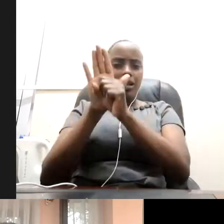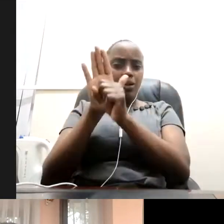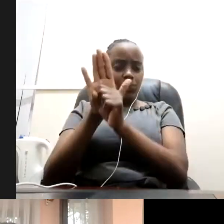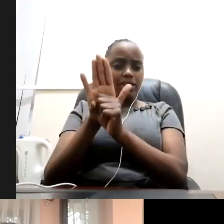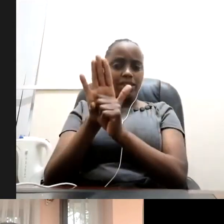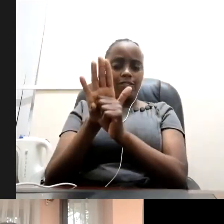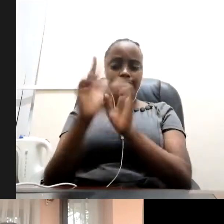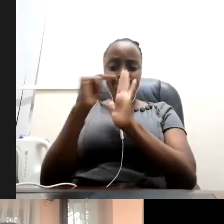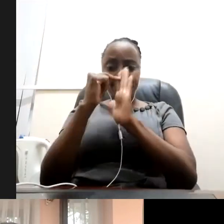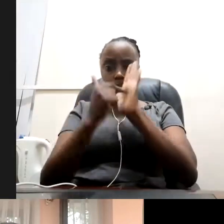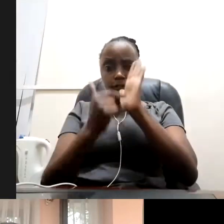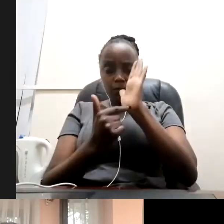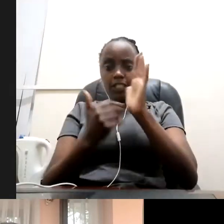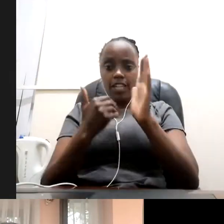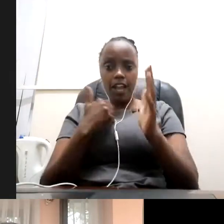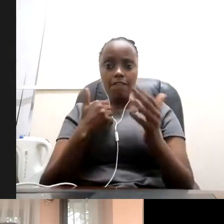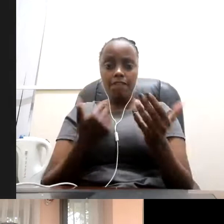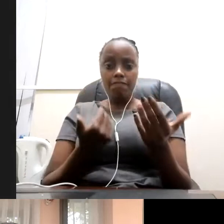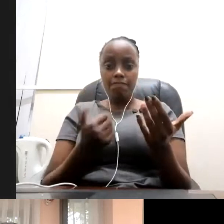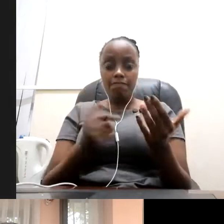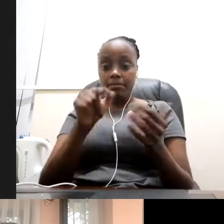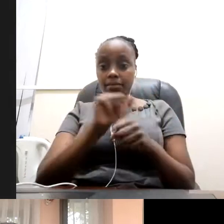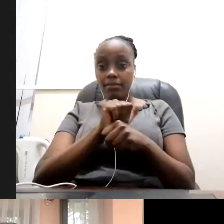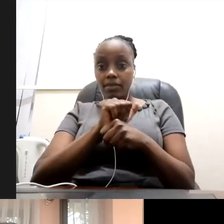points from this the pandemic.